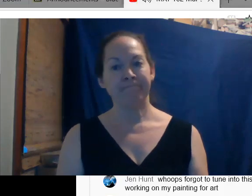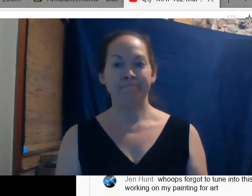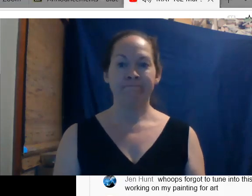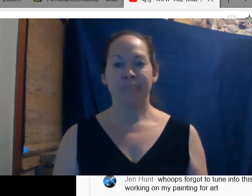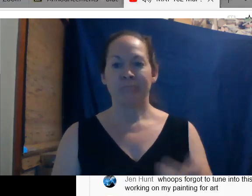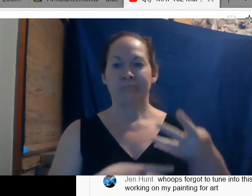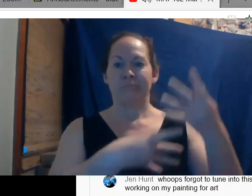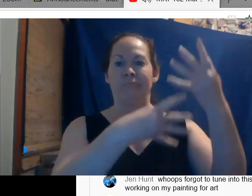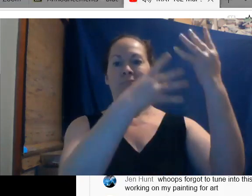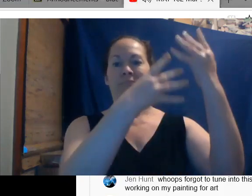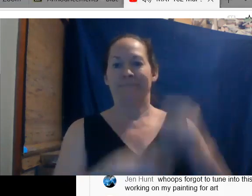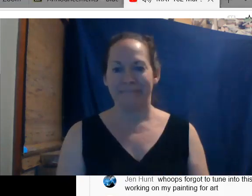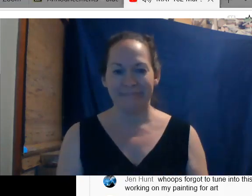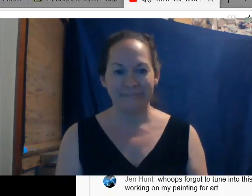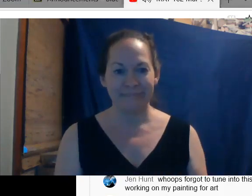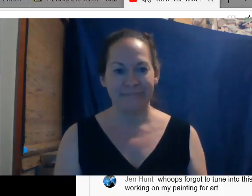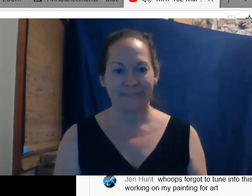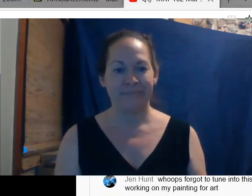Scroll down.